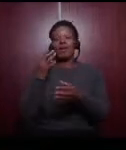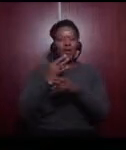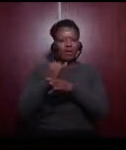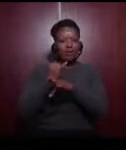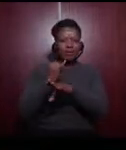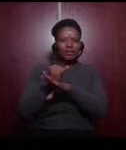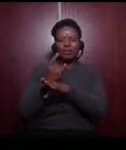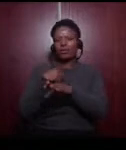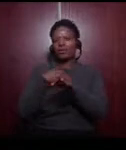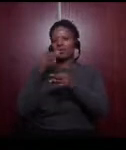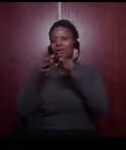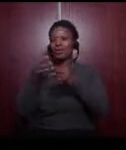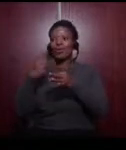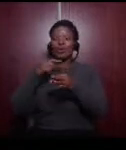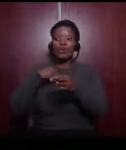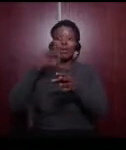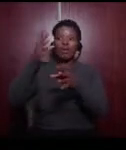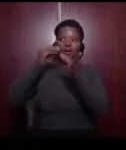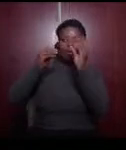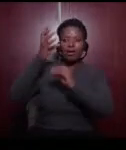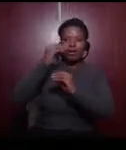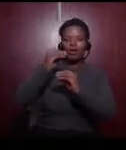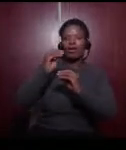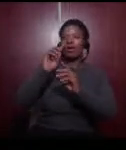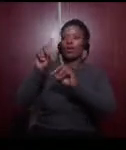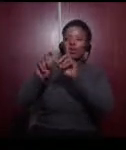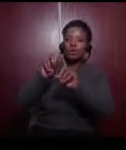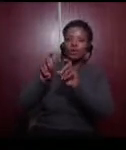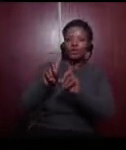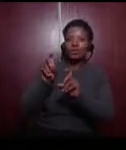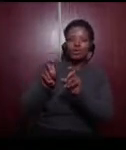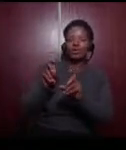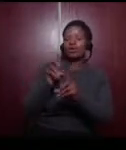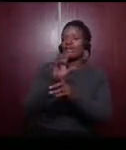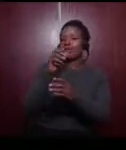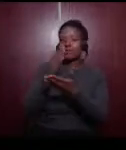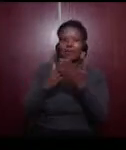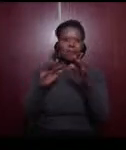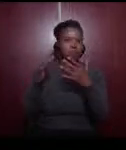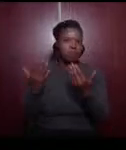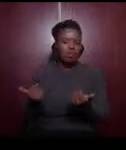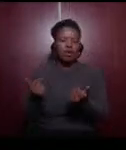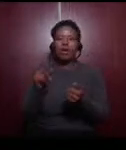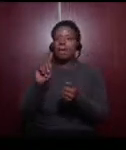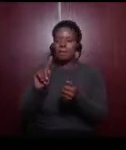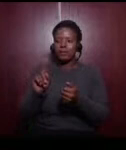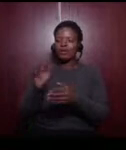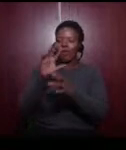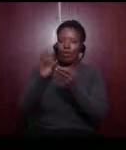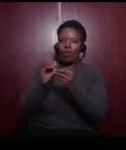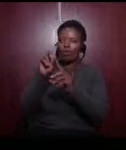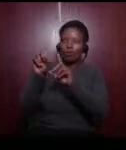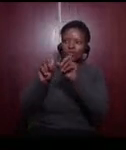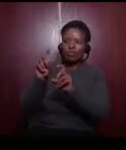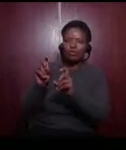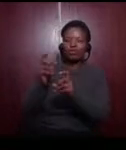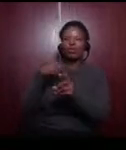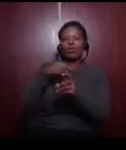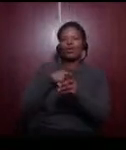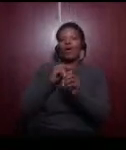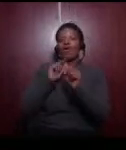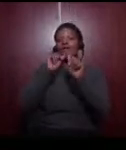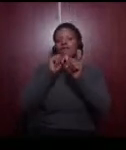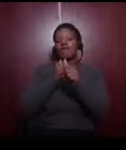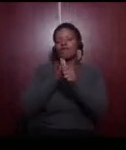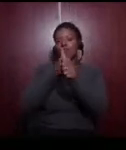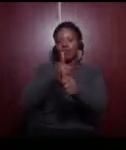We are learning, and we might not have questions now, but we are taking them into consideration, and we can be able to follow it up with